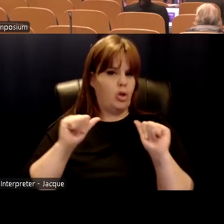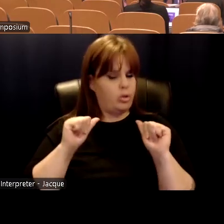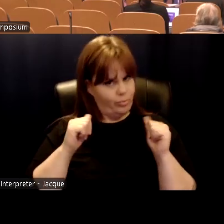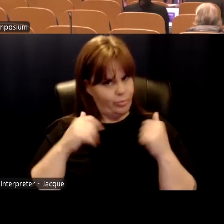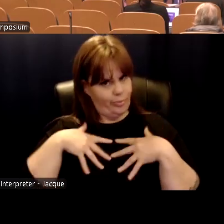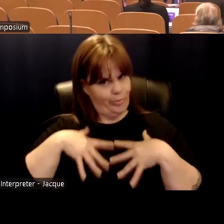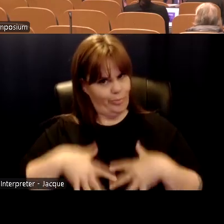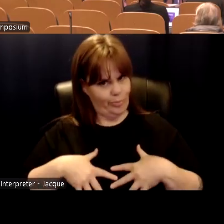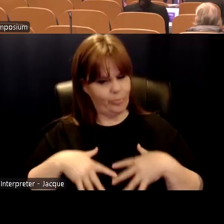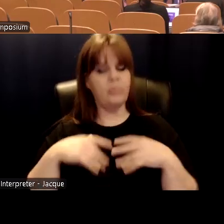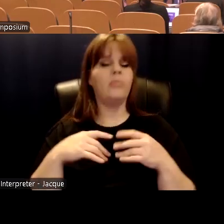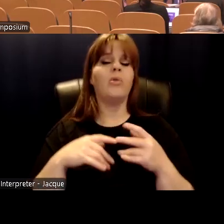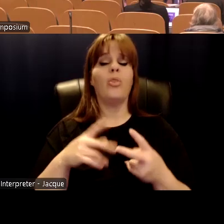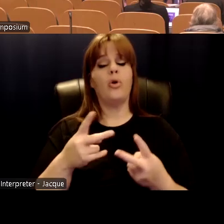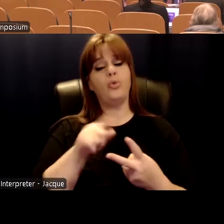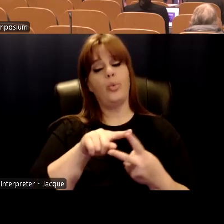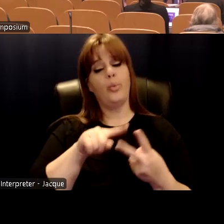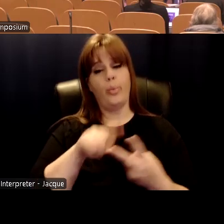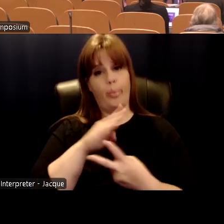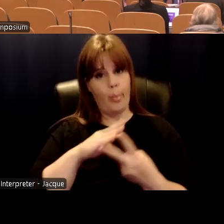of that trial, and